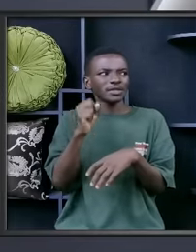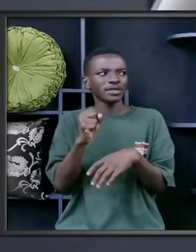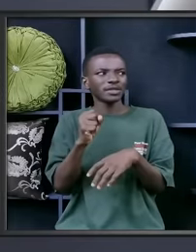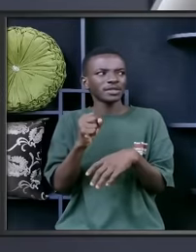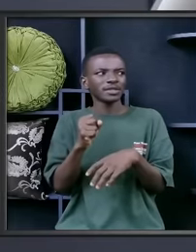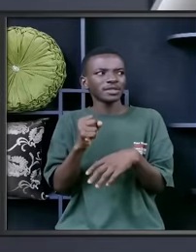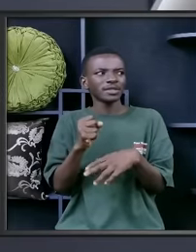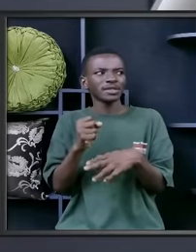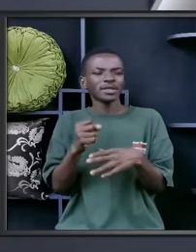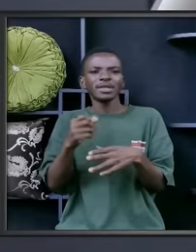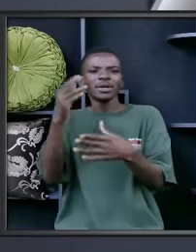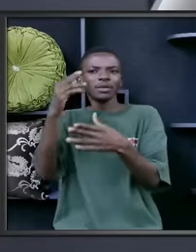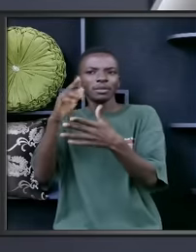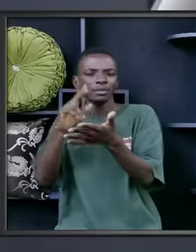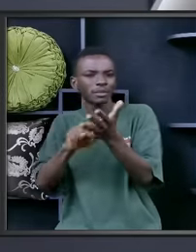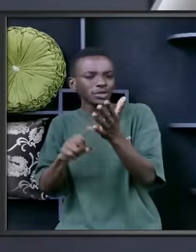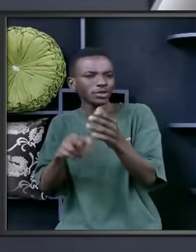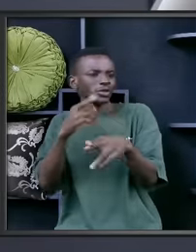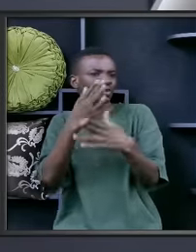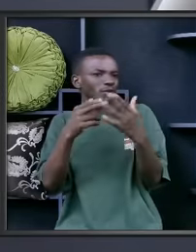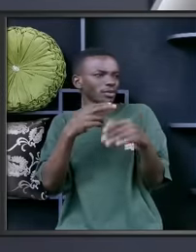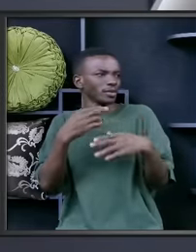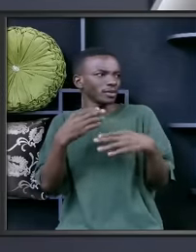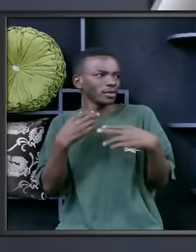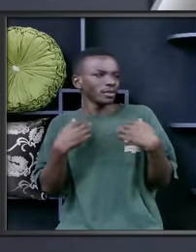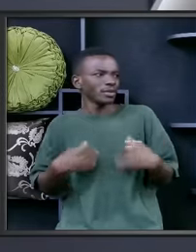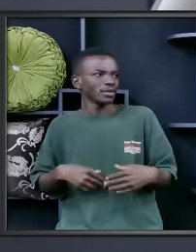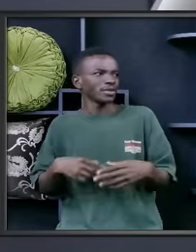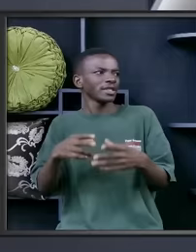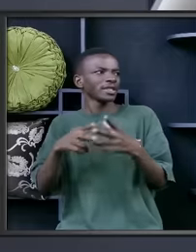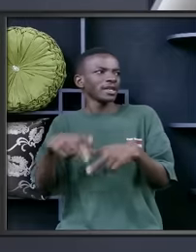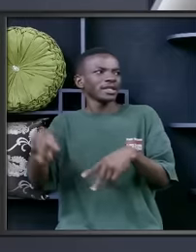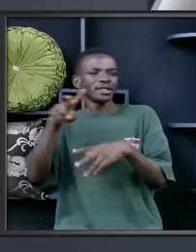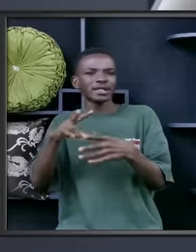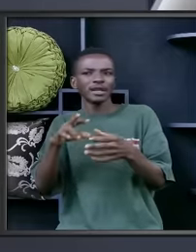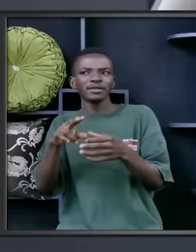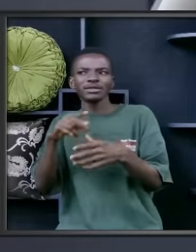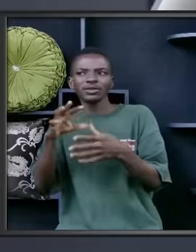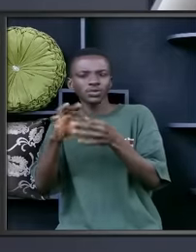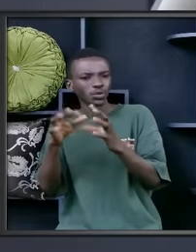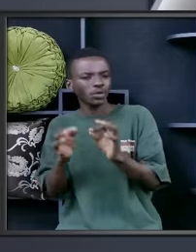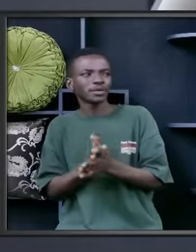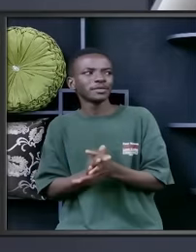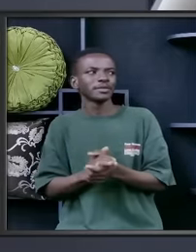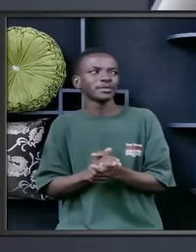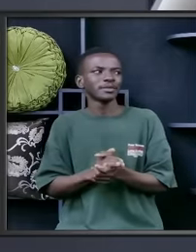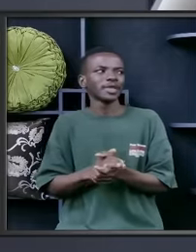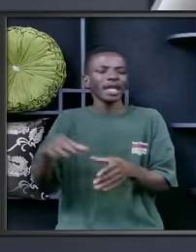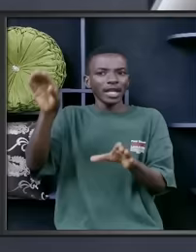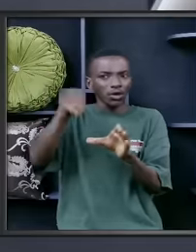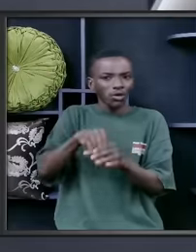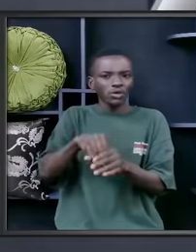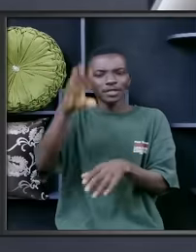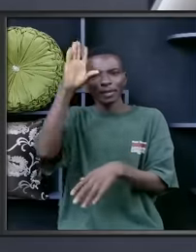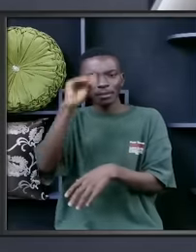go mention somebody's name. Yes, sir. It means these are verifiable stories. Yes, sir. including